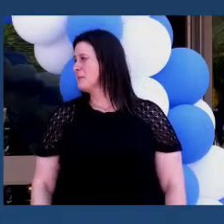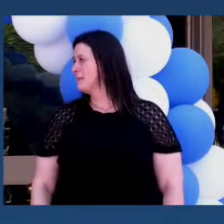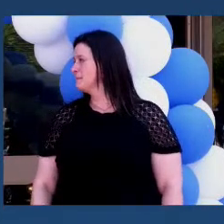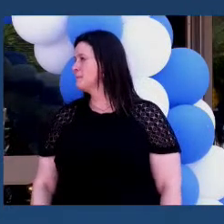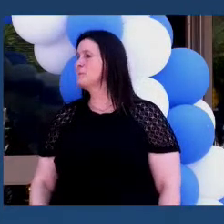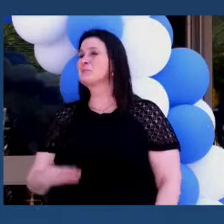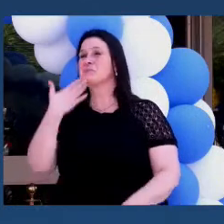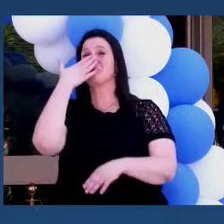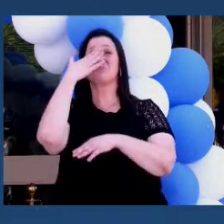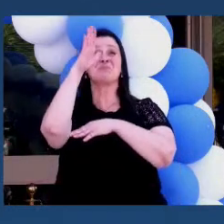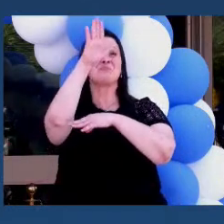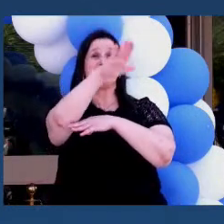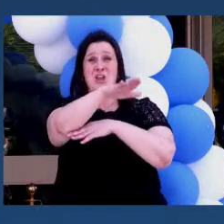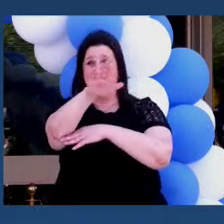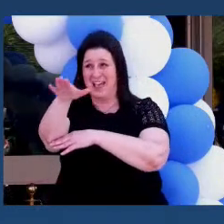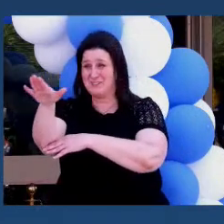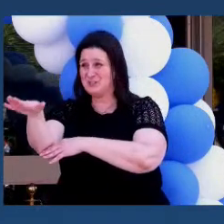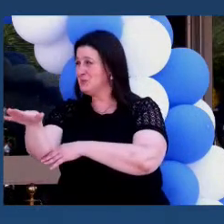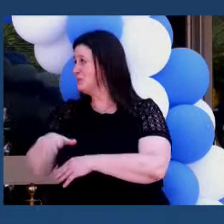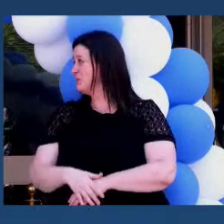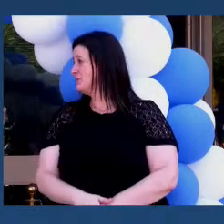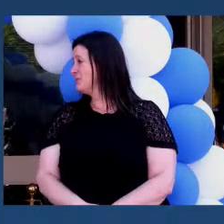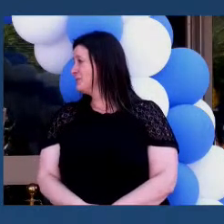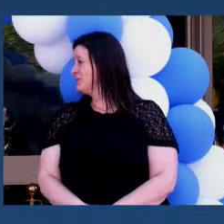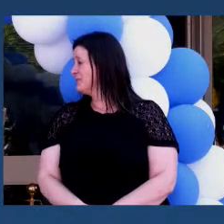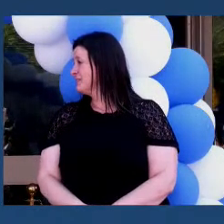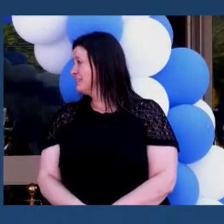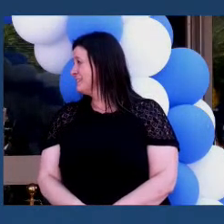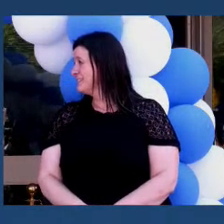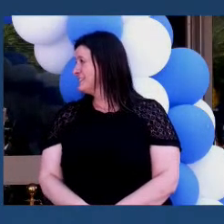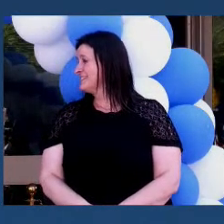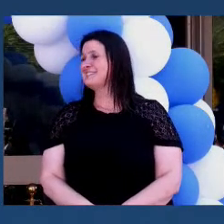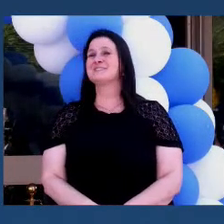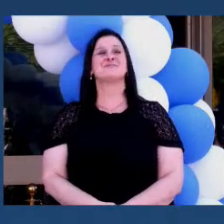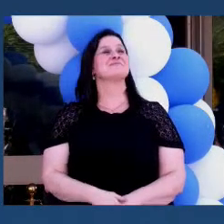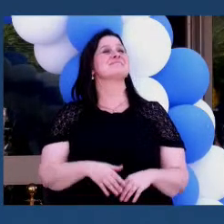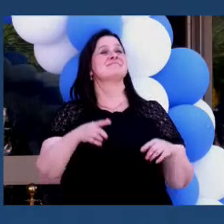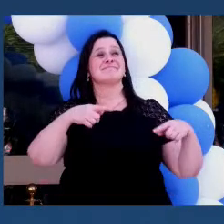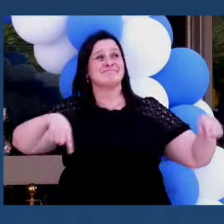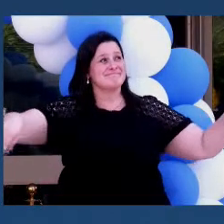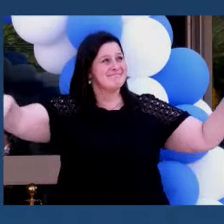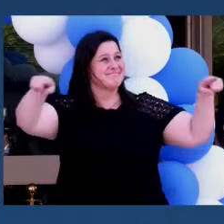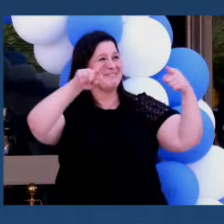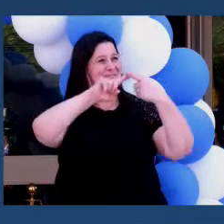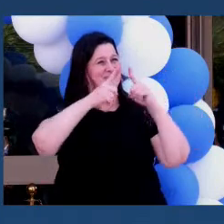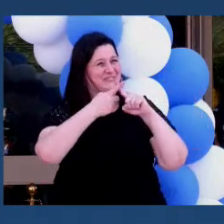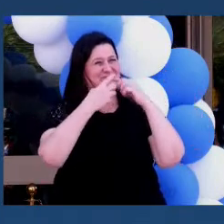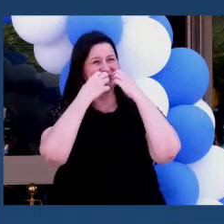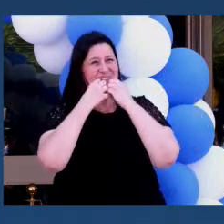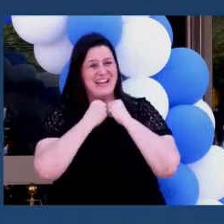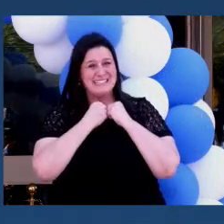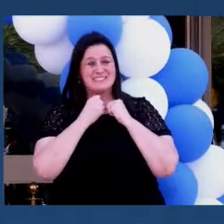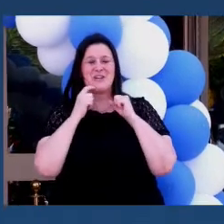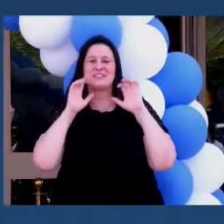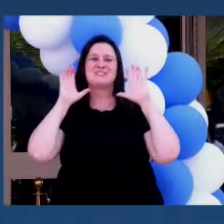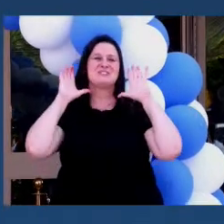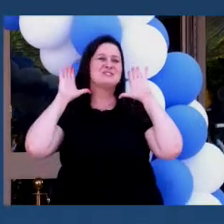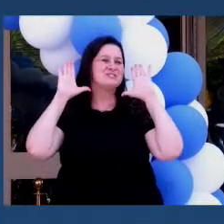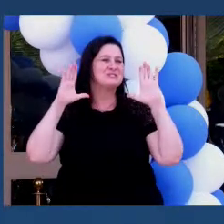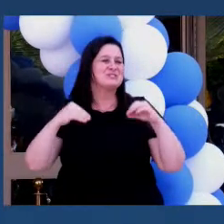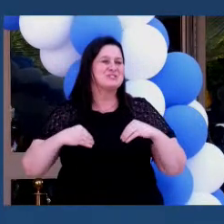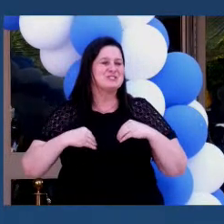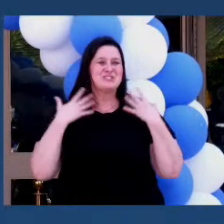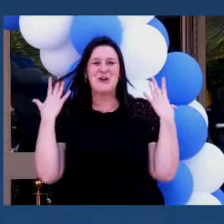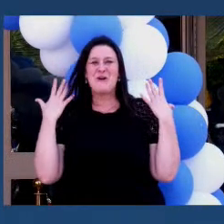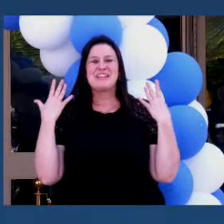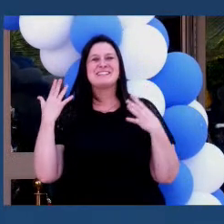Good afternoon, distinguished guests and friends. On this joyous,